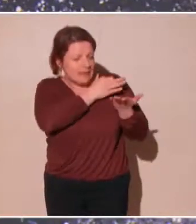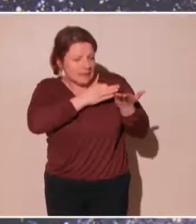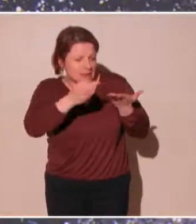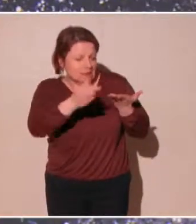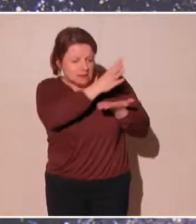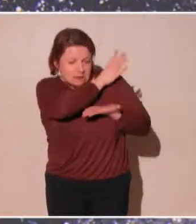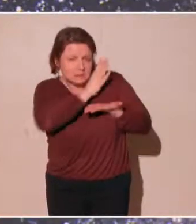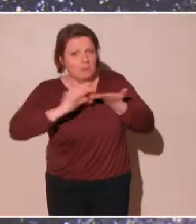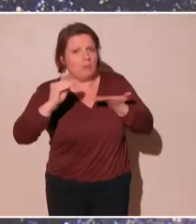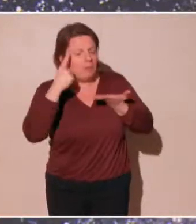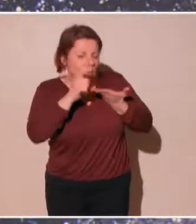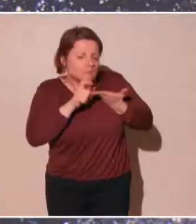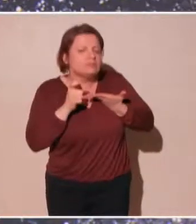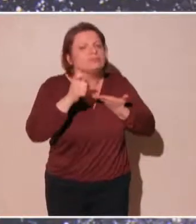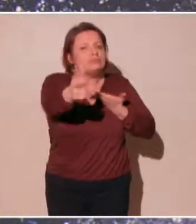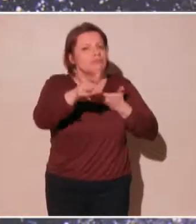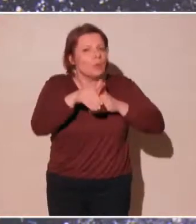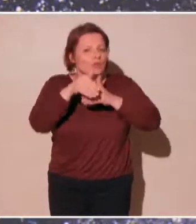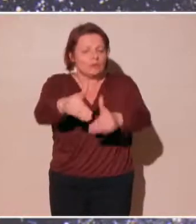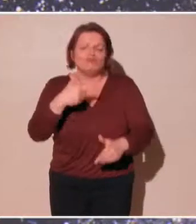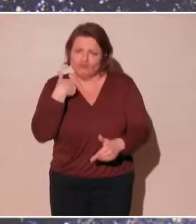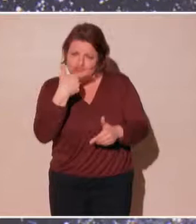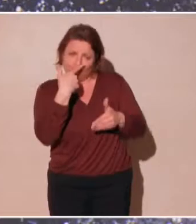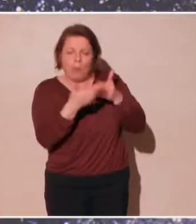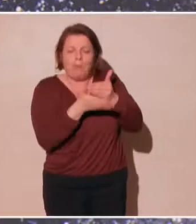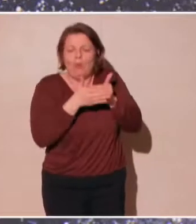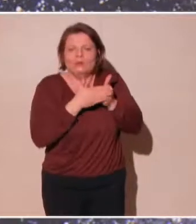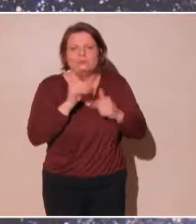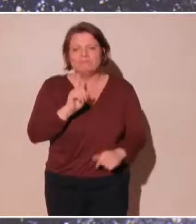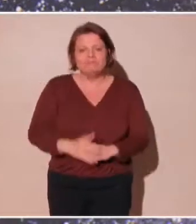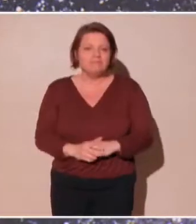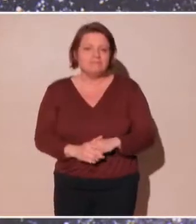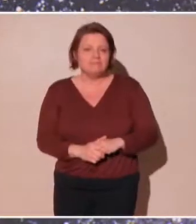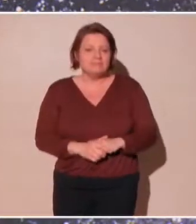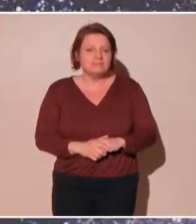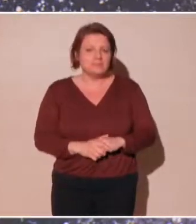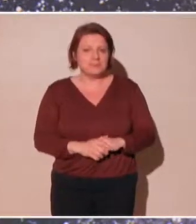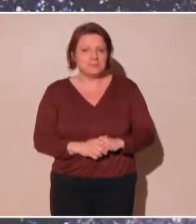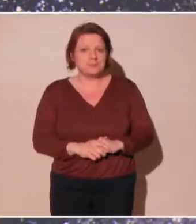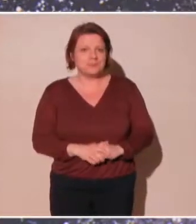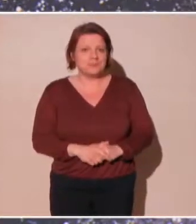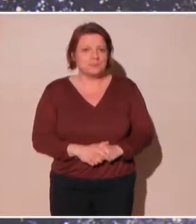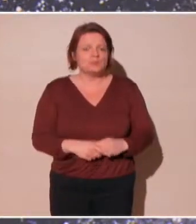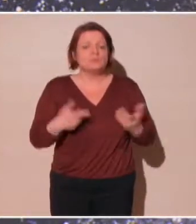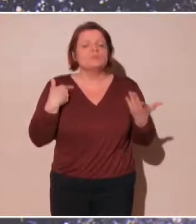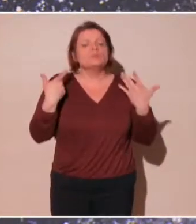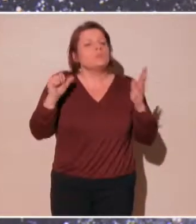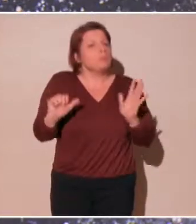is important, and we will, of course, persevere in that line. I'm not far from